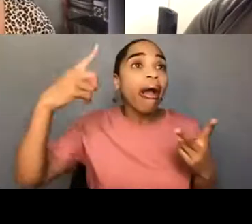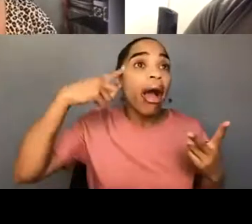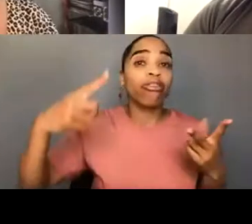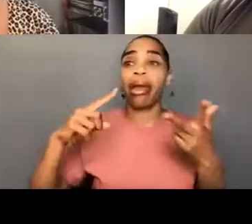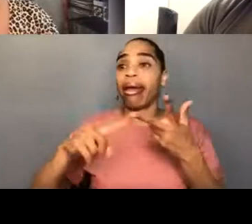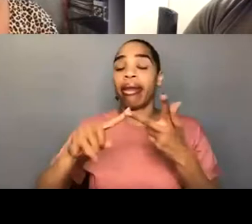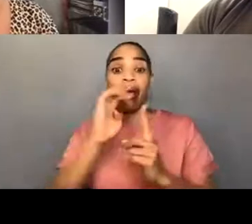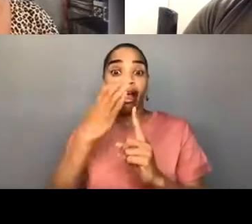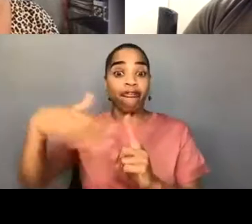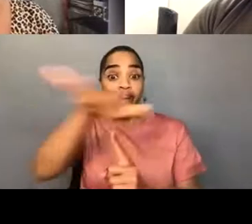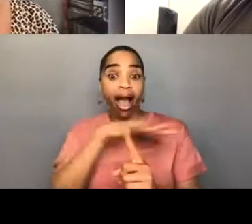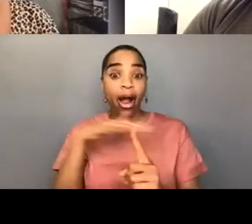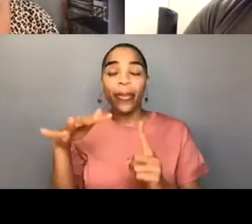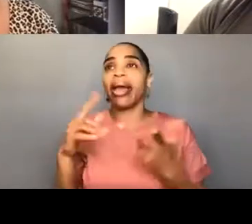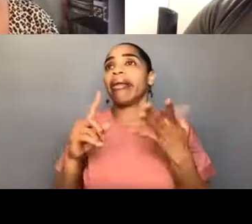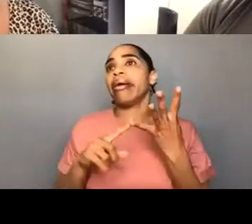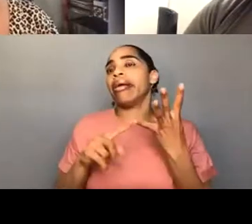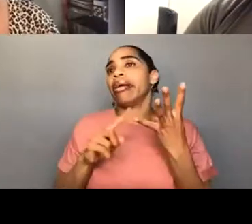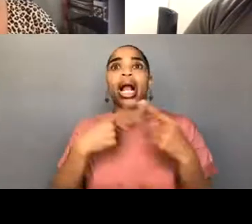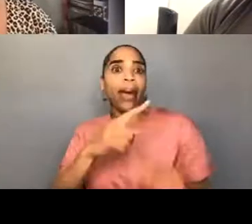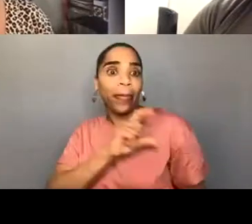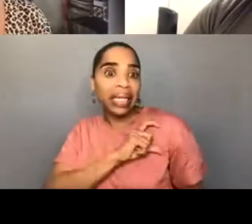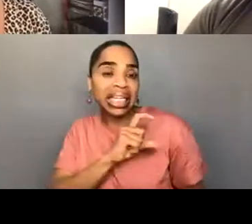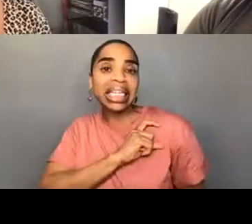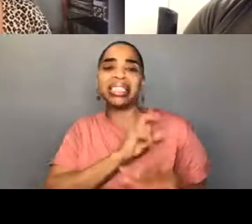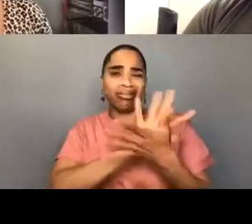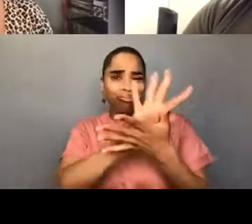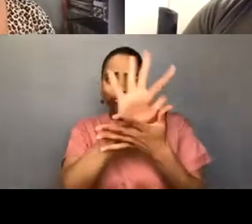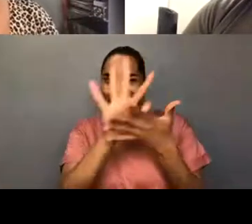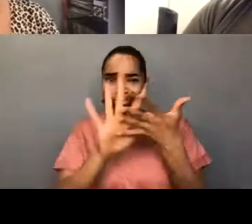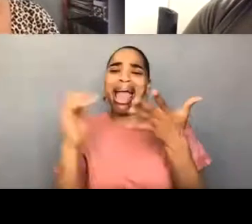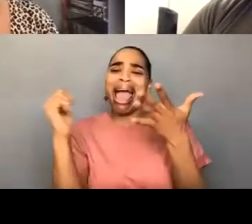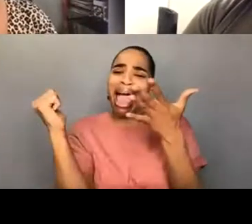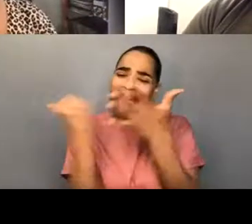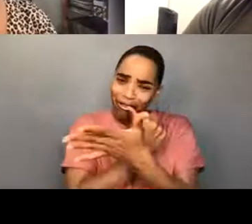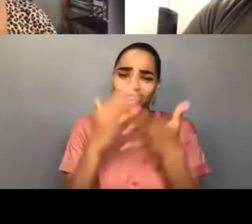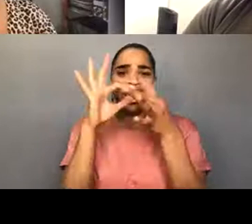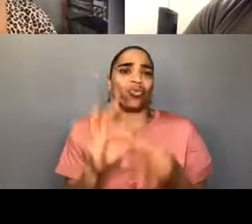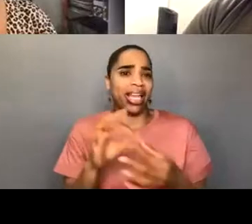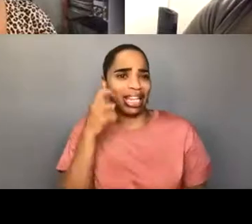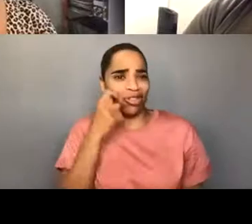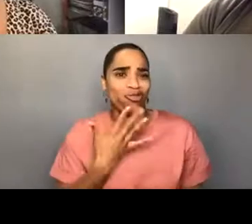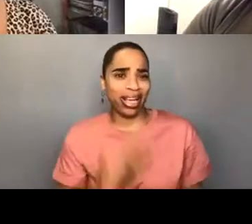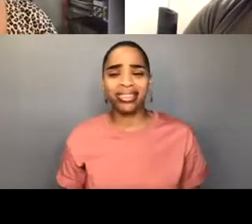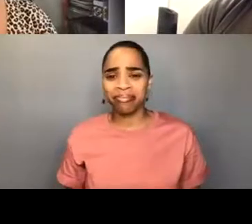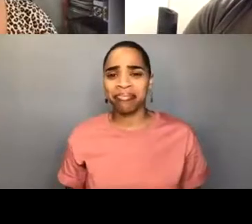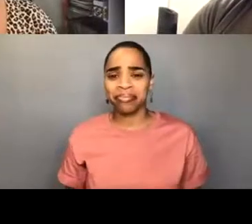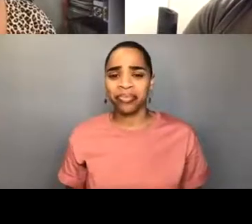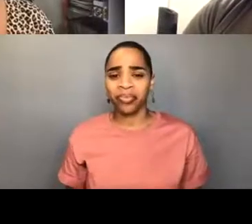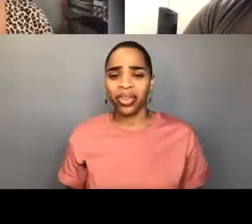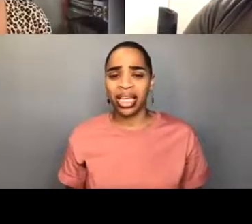the environment, if you're covering policing, there's really nothing untouched by it. And I don't think that we